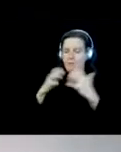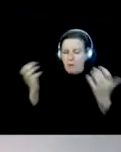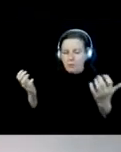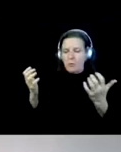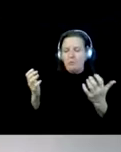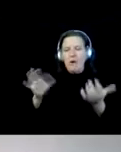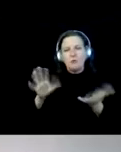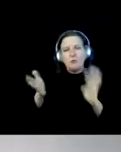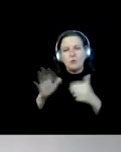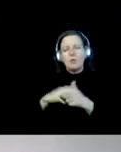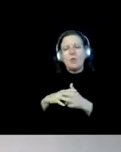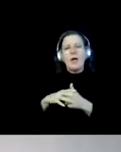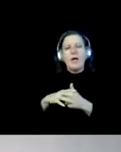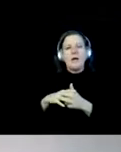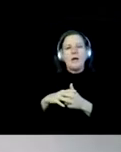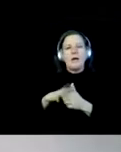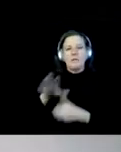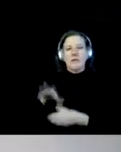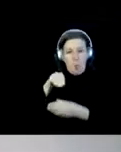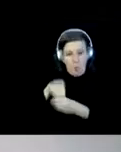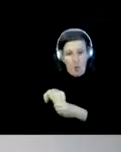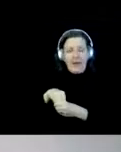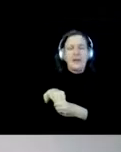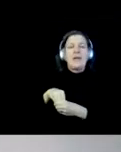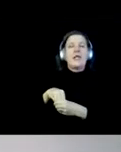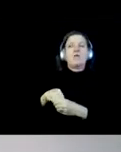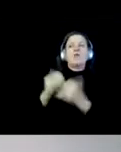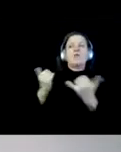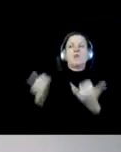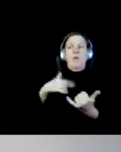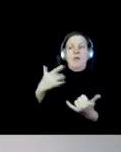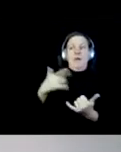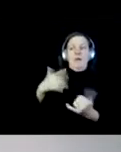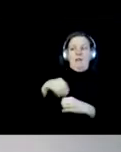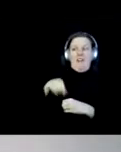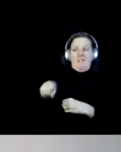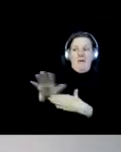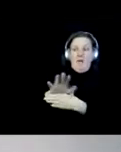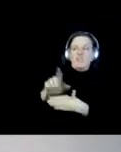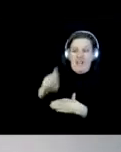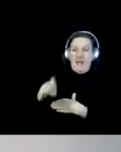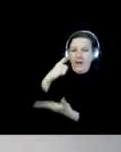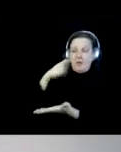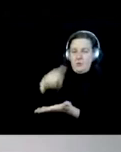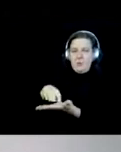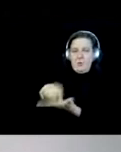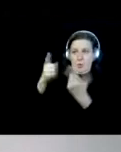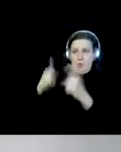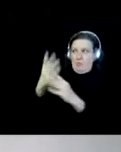of wade into the present, but I felt in that film that I sort of had to acknowledge the outside